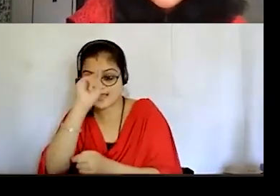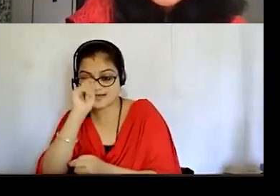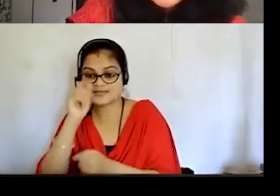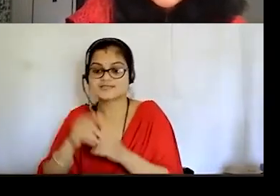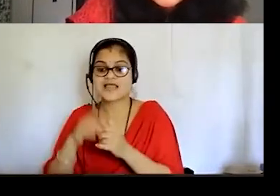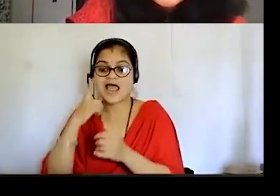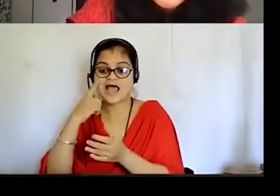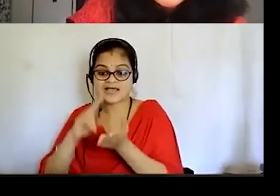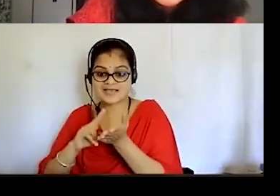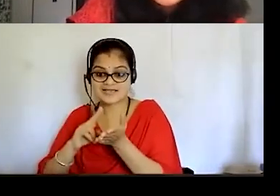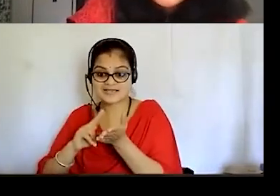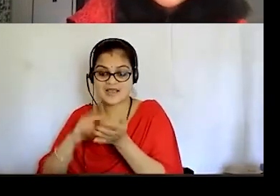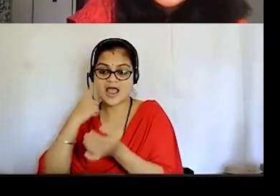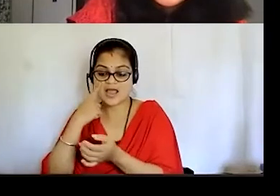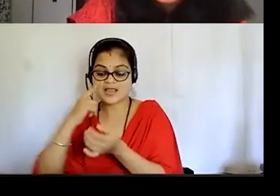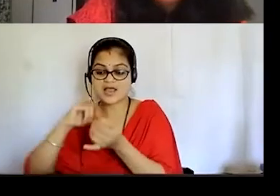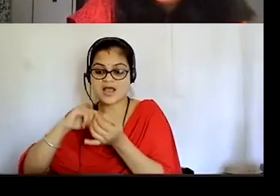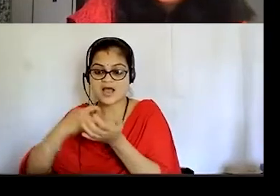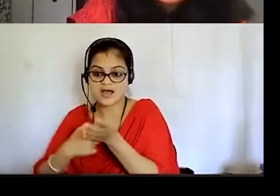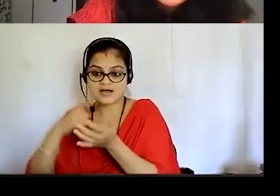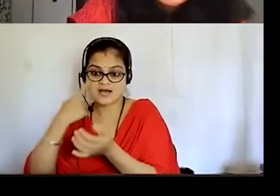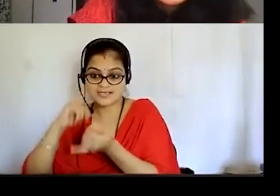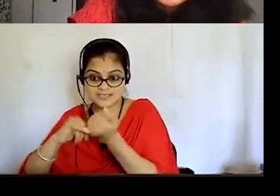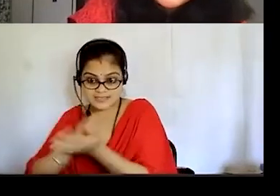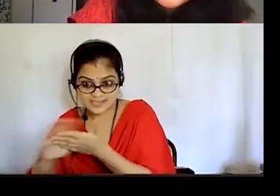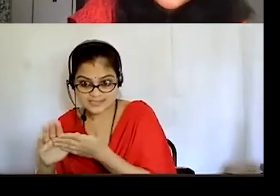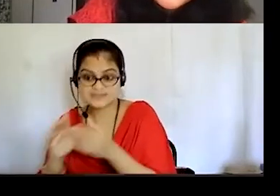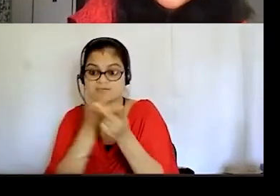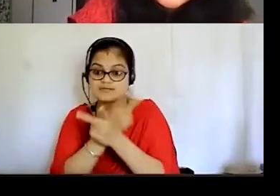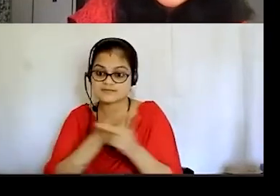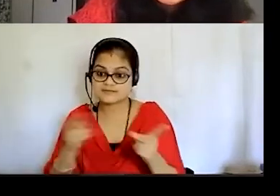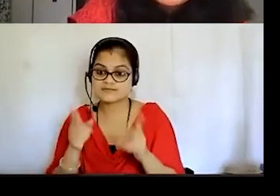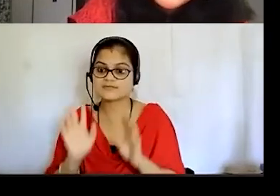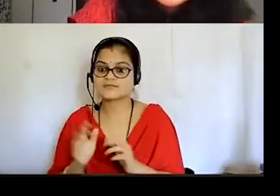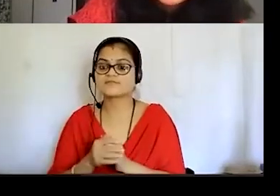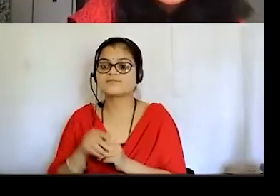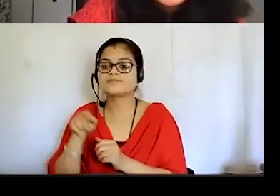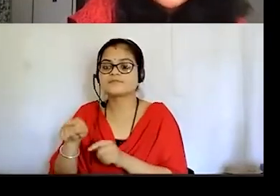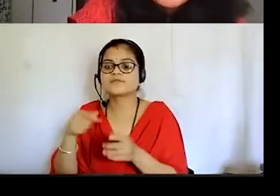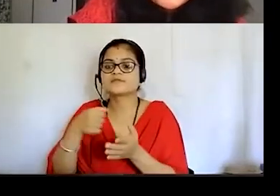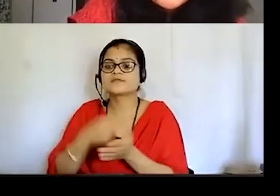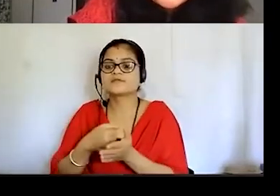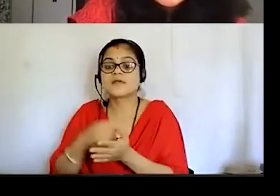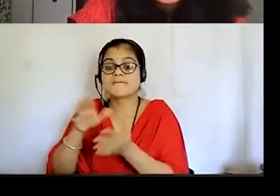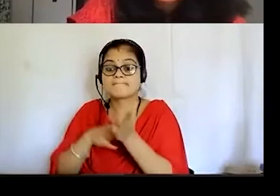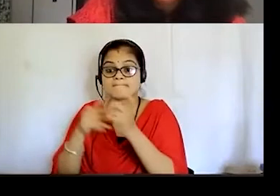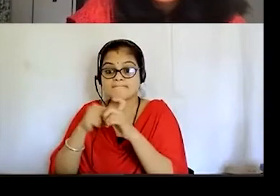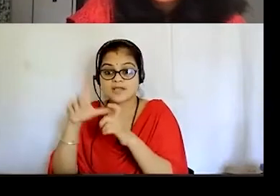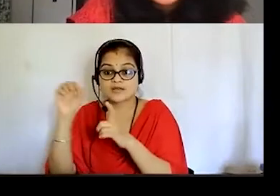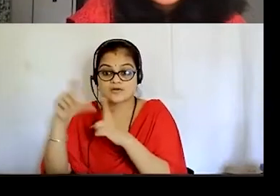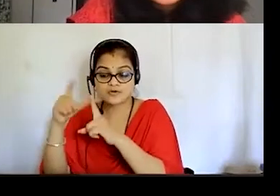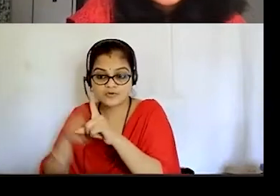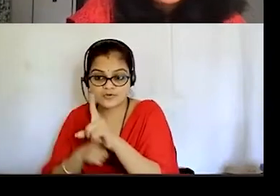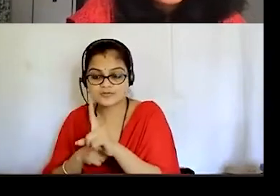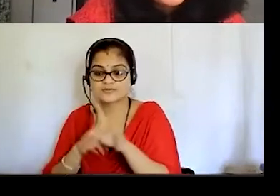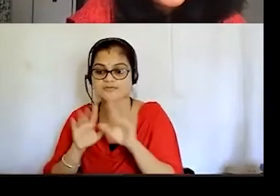A composition of his in Bengali, Purano Sher Dinir Kotha, is based on the melody To Drink to